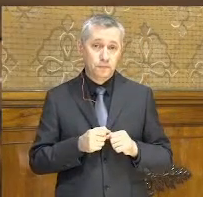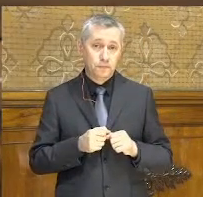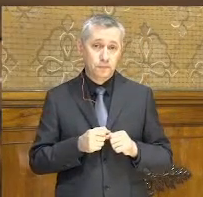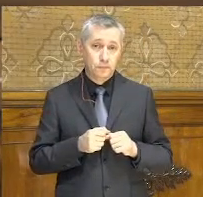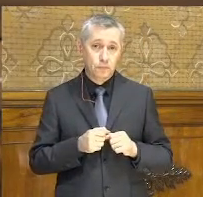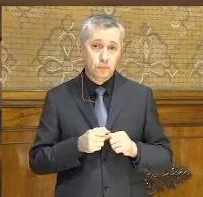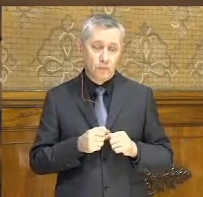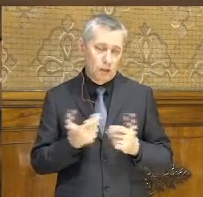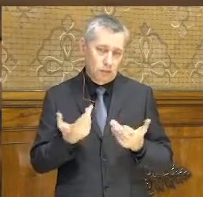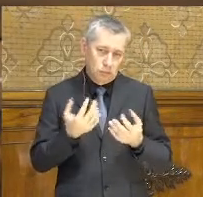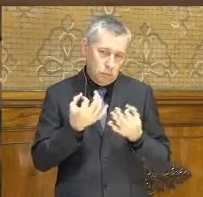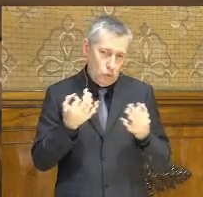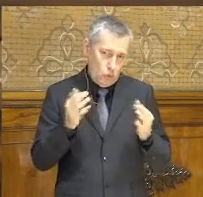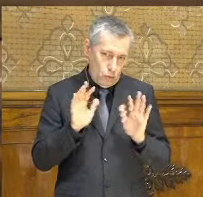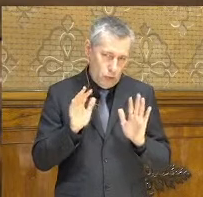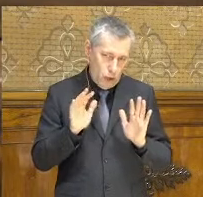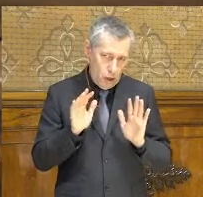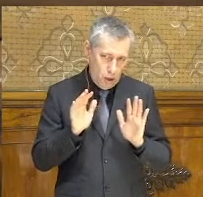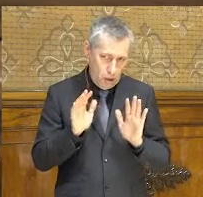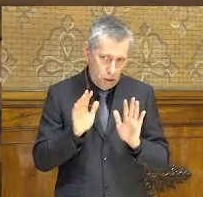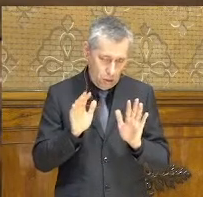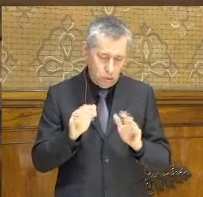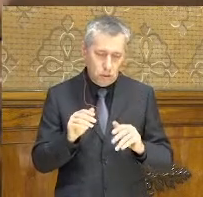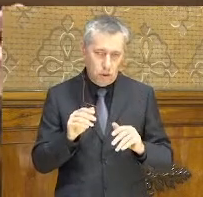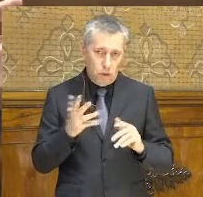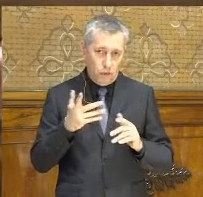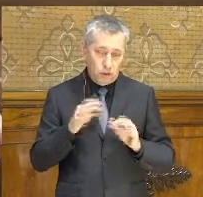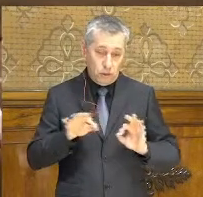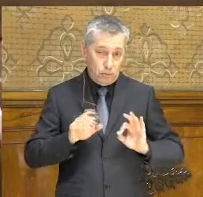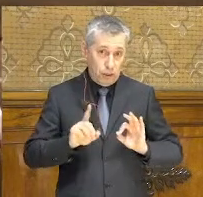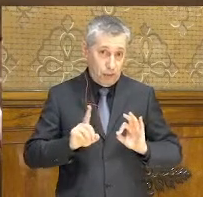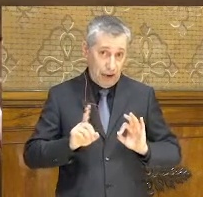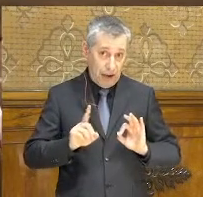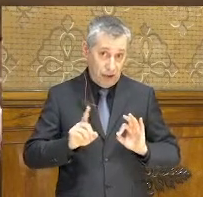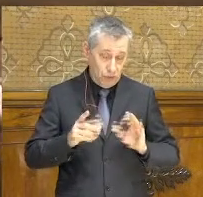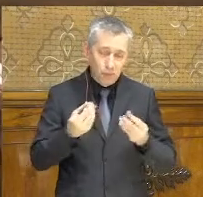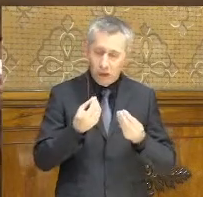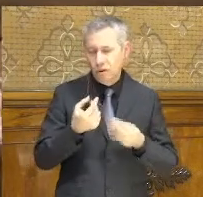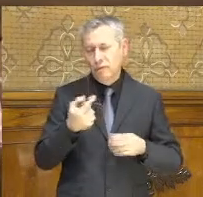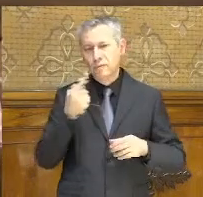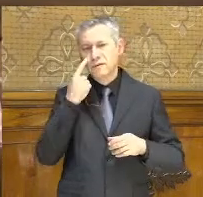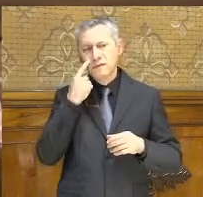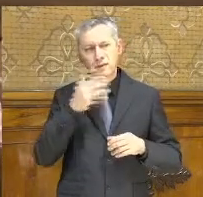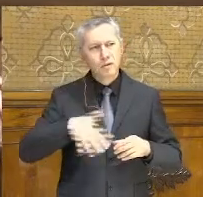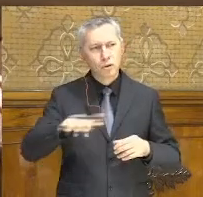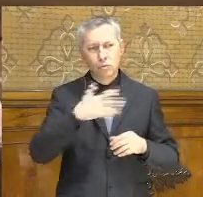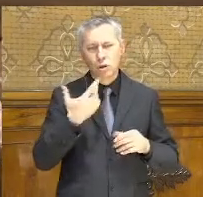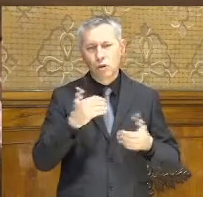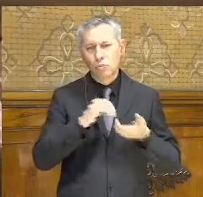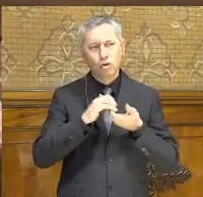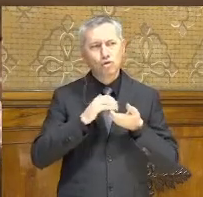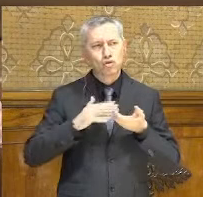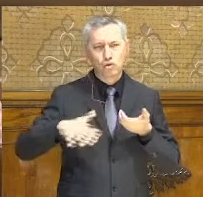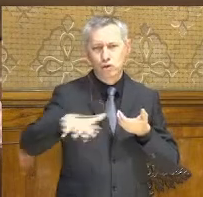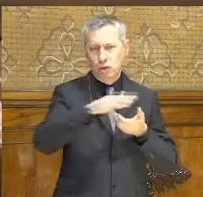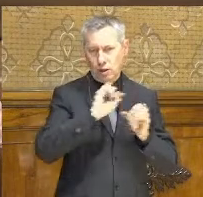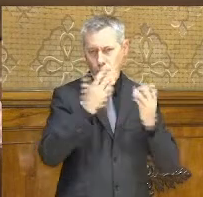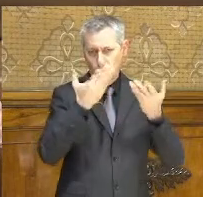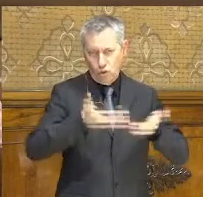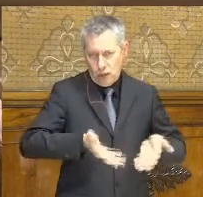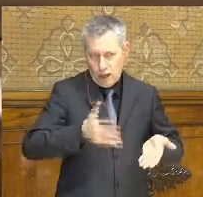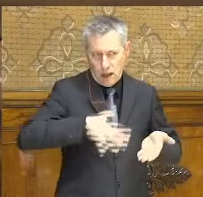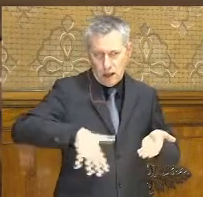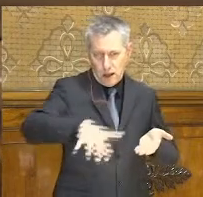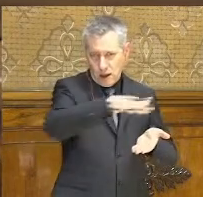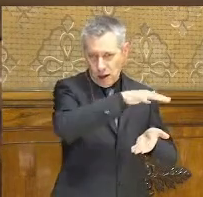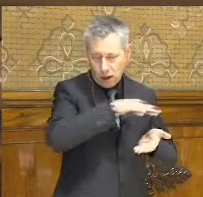unpreparedness. We live in a society, in modernity, societies, my impression is that